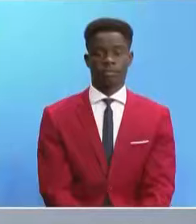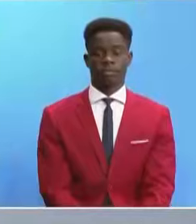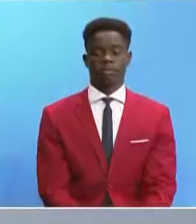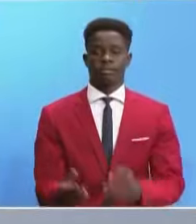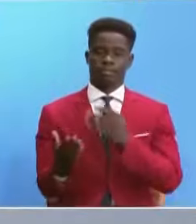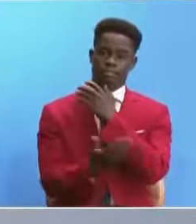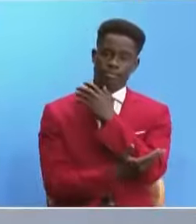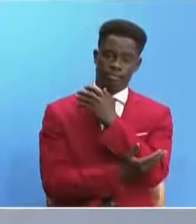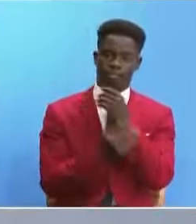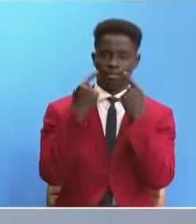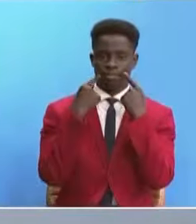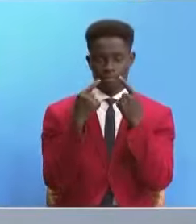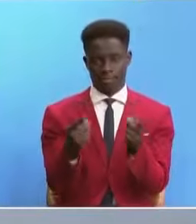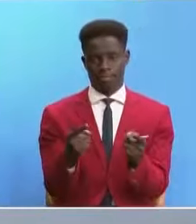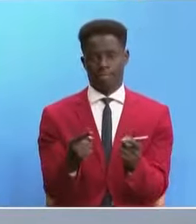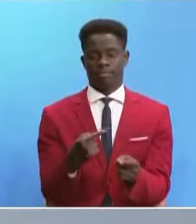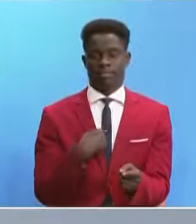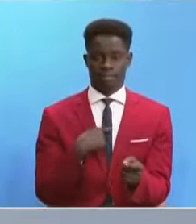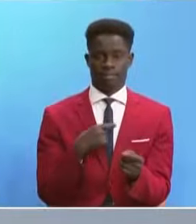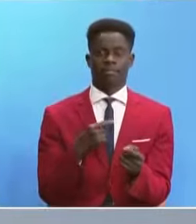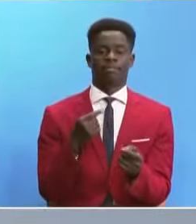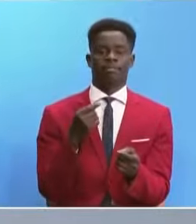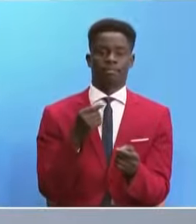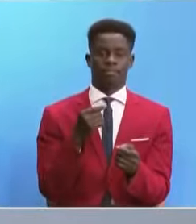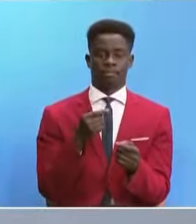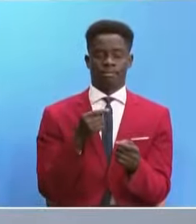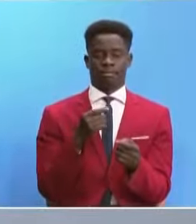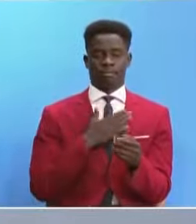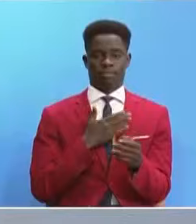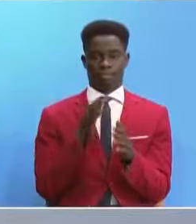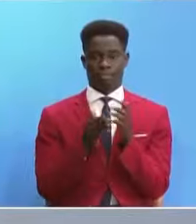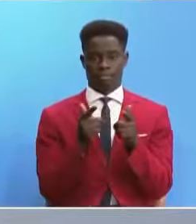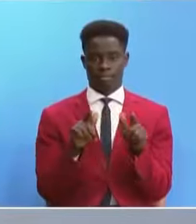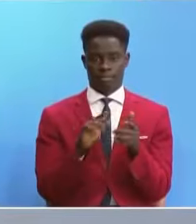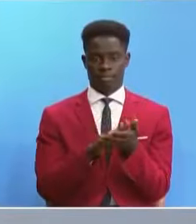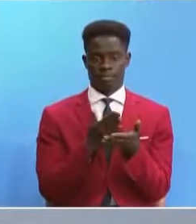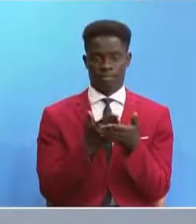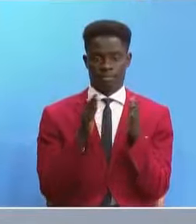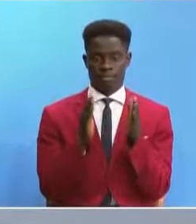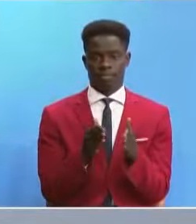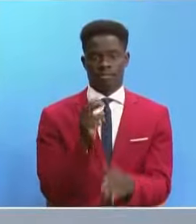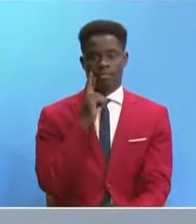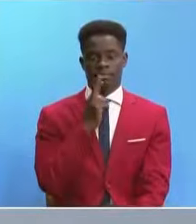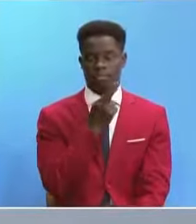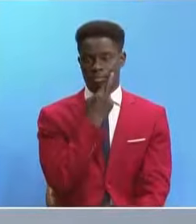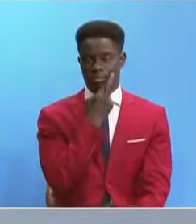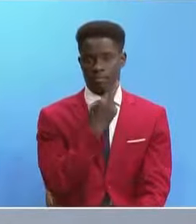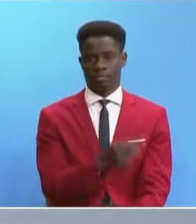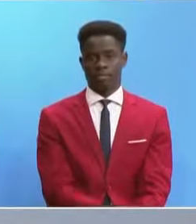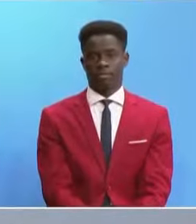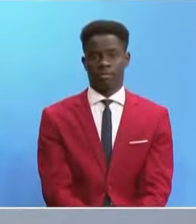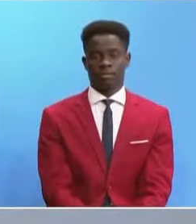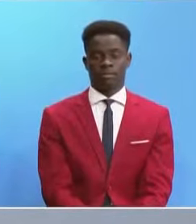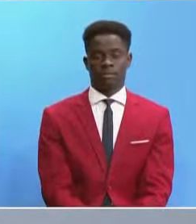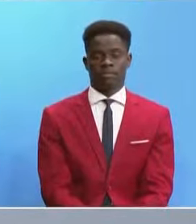warm welcome to Zanis News. I am your presenter, Nambula Mwangala, and my sign language interpreter is Renard Simkonde. Let's look at the